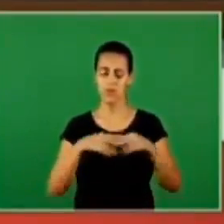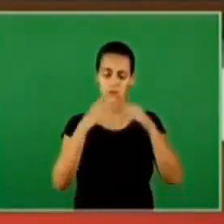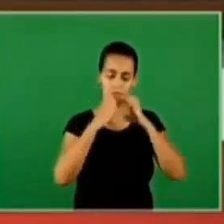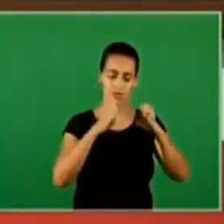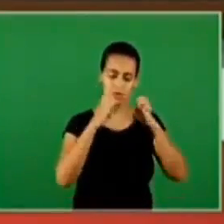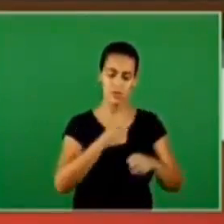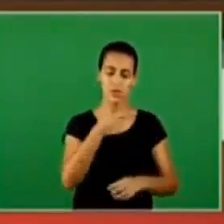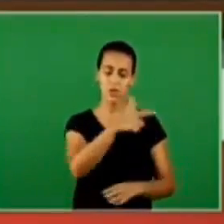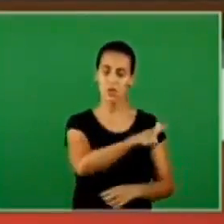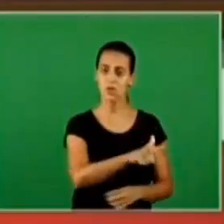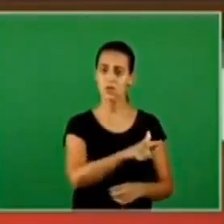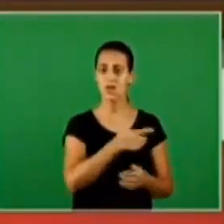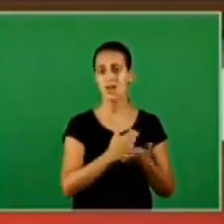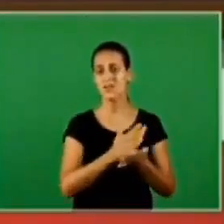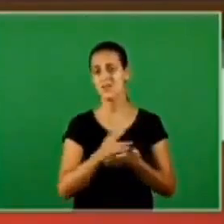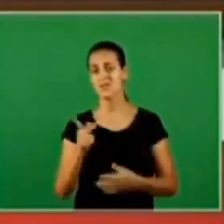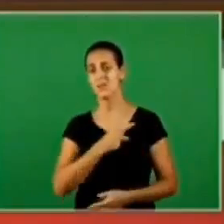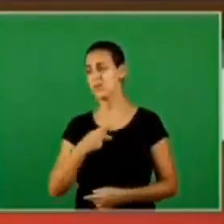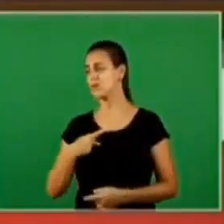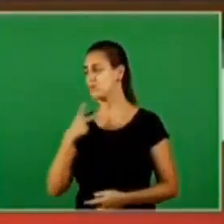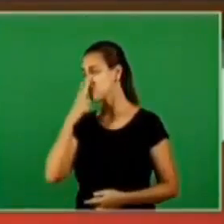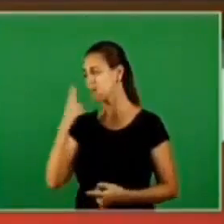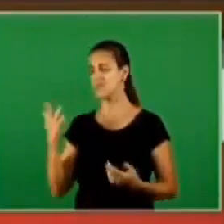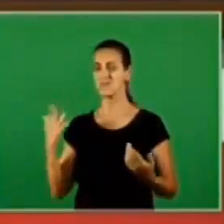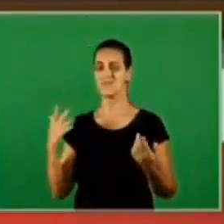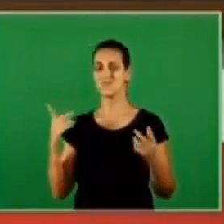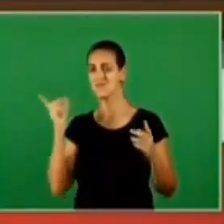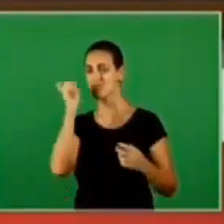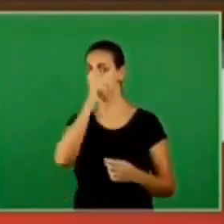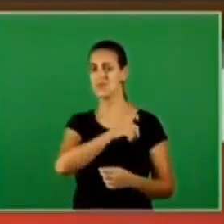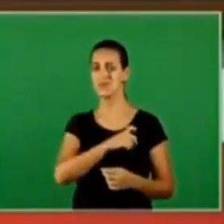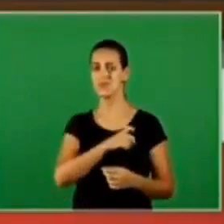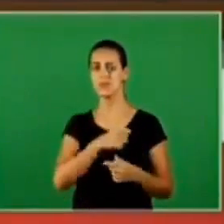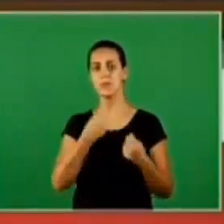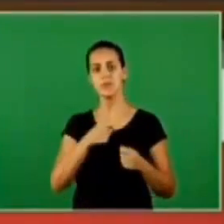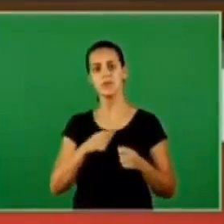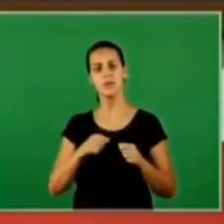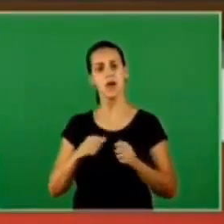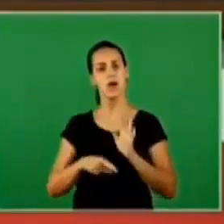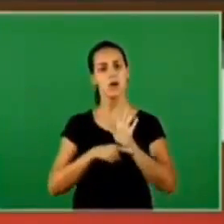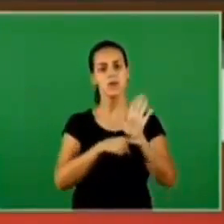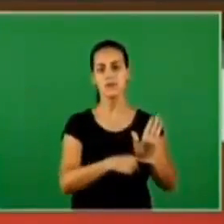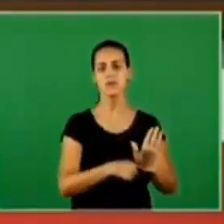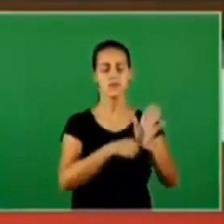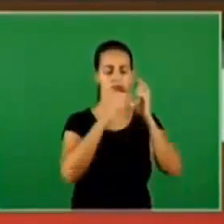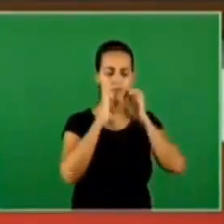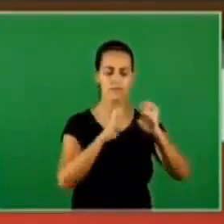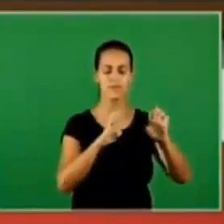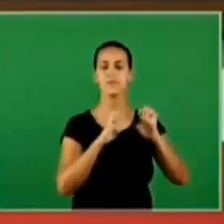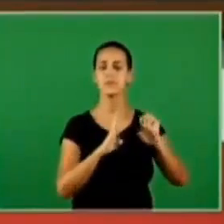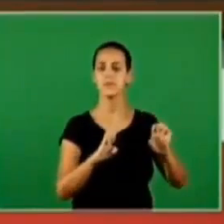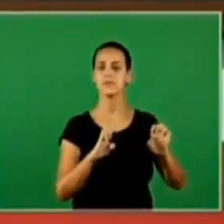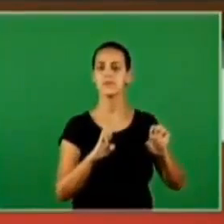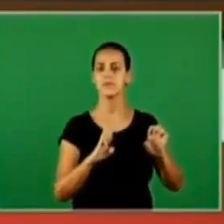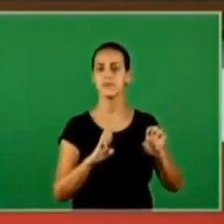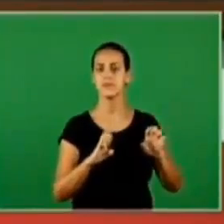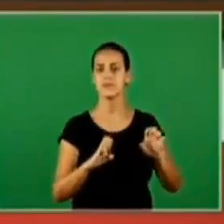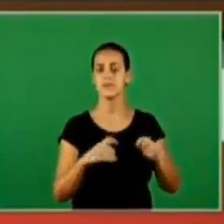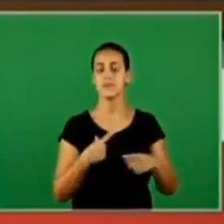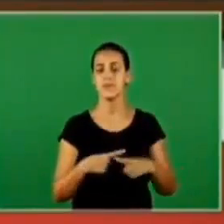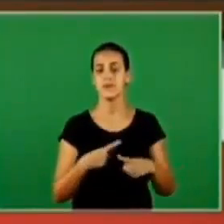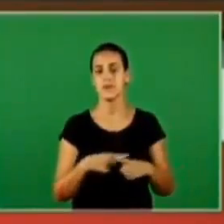carry on their shoulder the responsibility and big instruction to the new ones that the pastor may have not been able